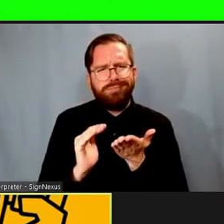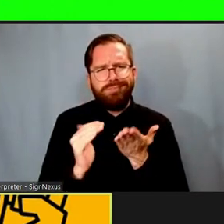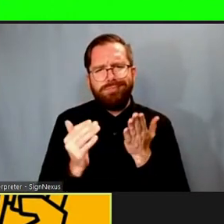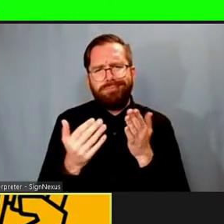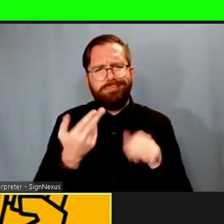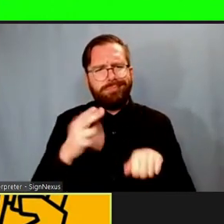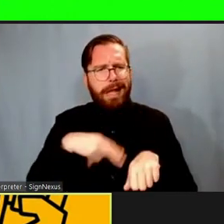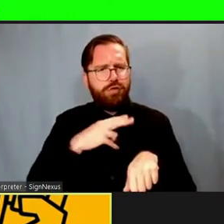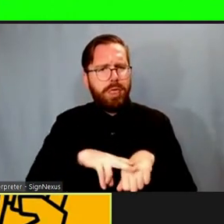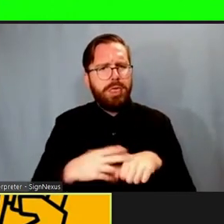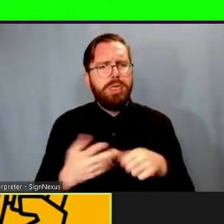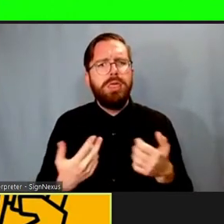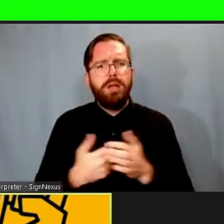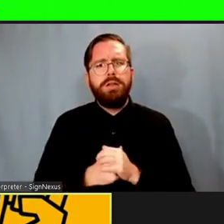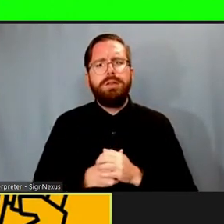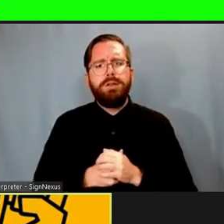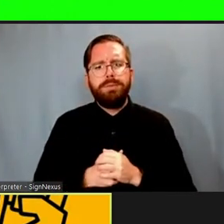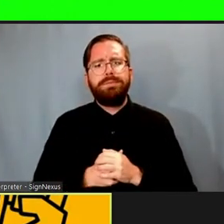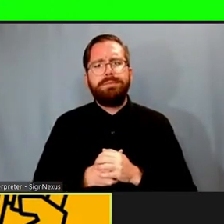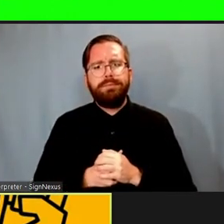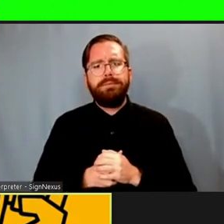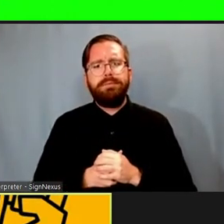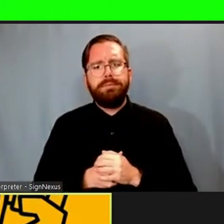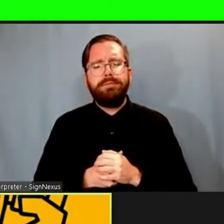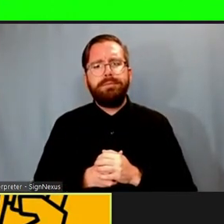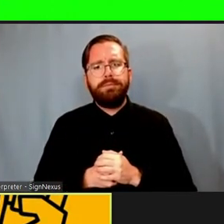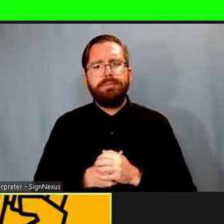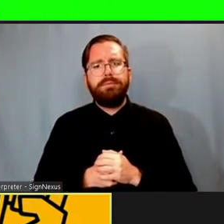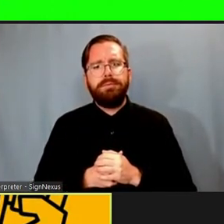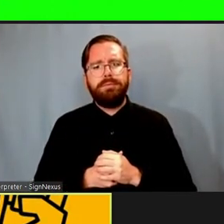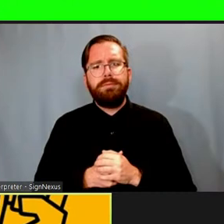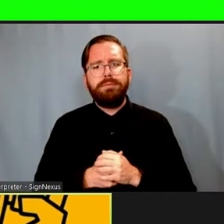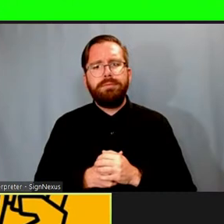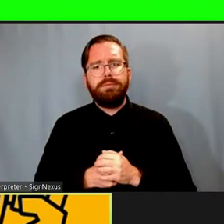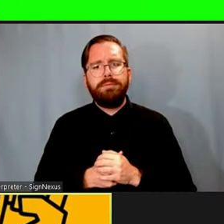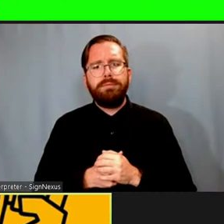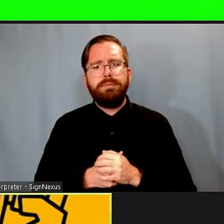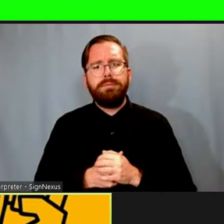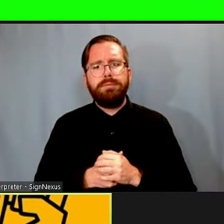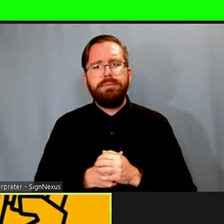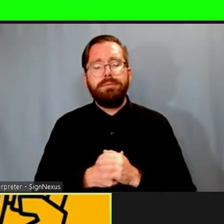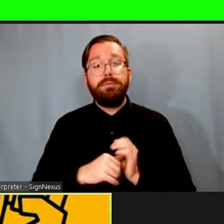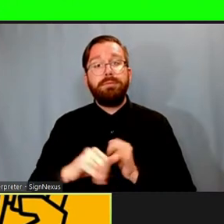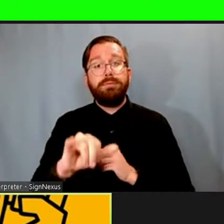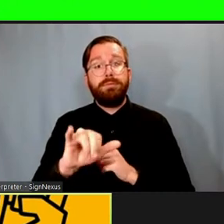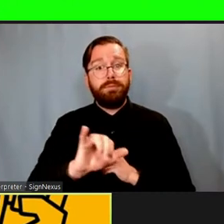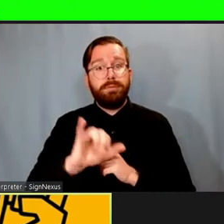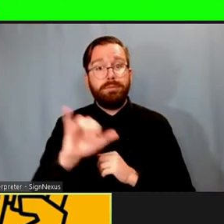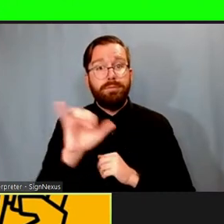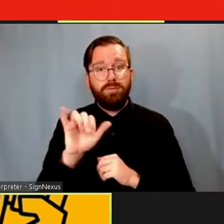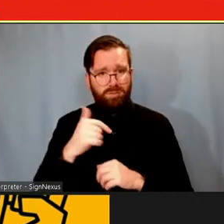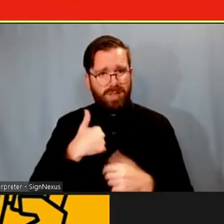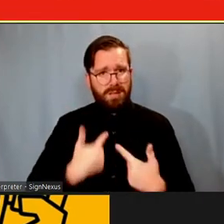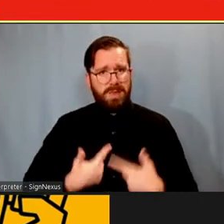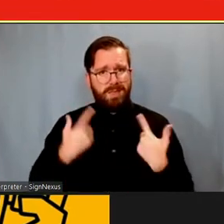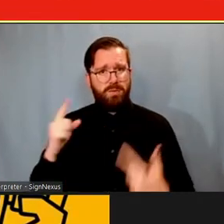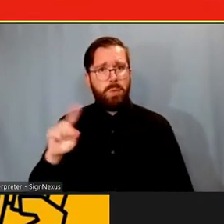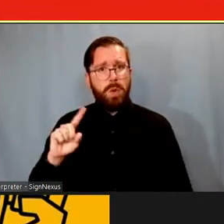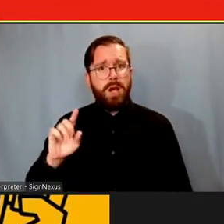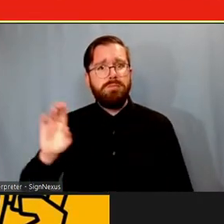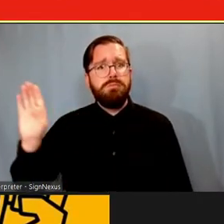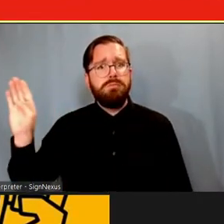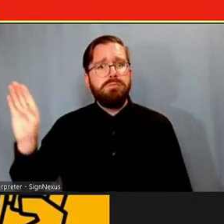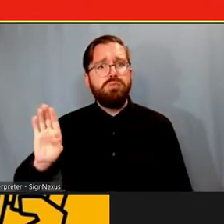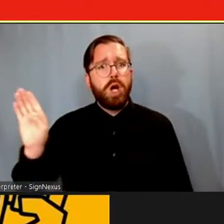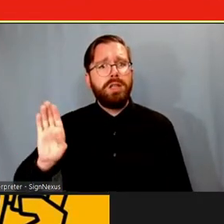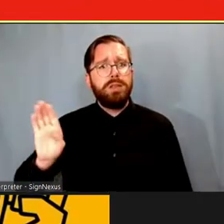that we deal with overnight and especially i live from brooklyn i see